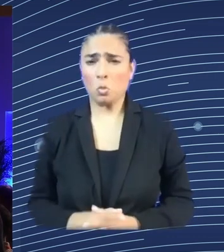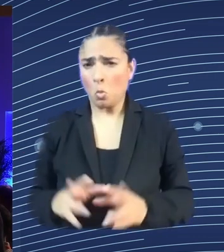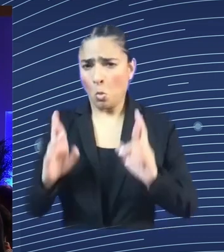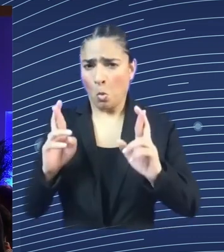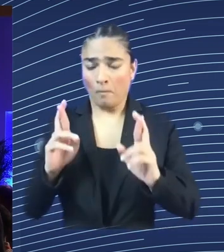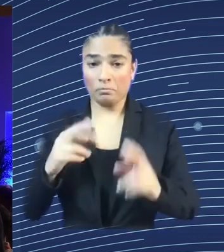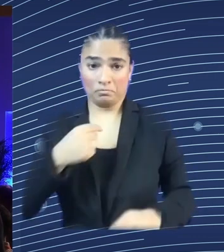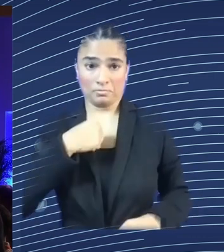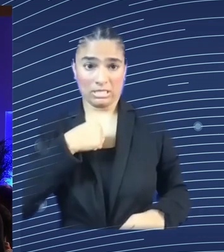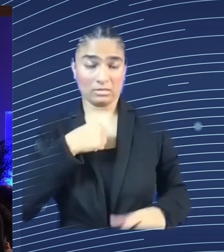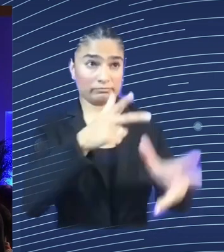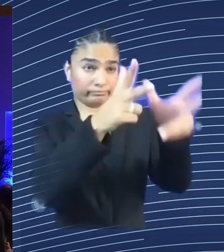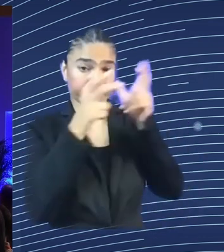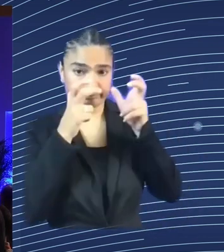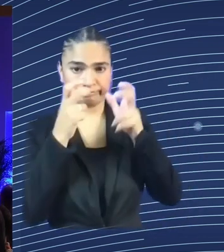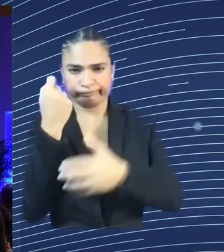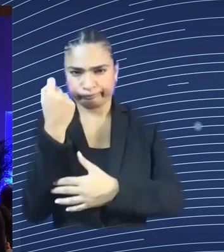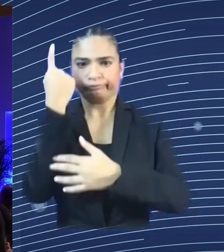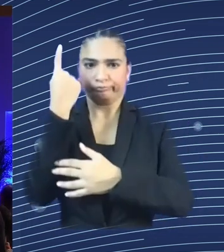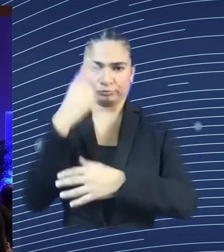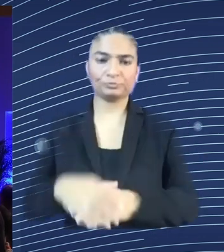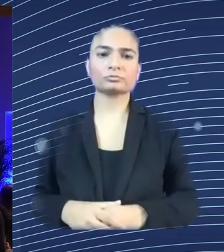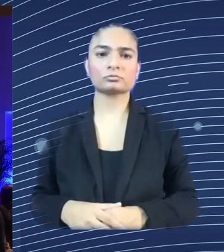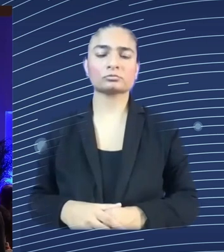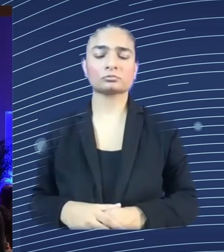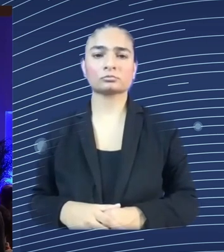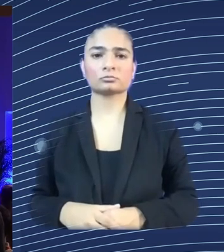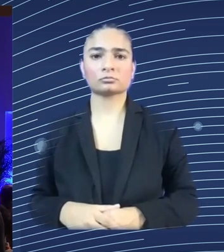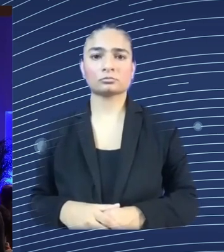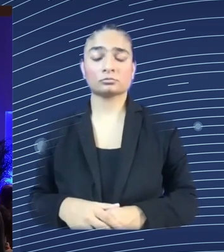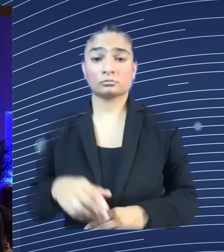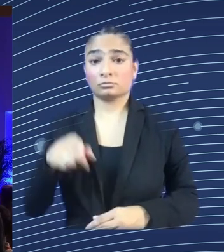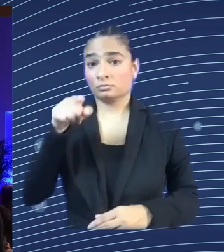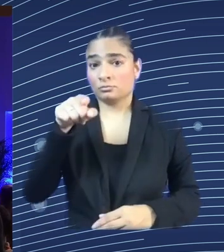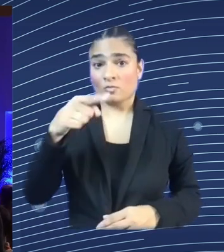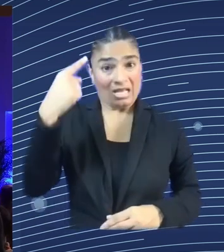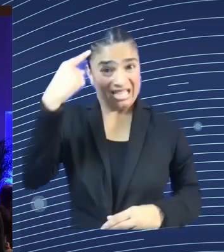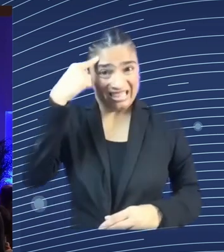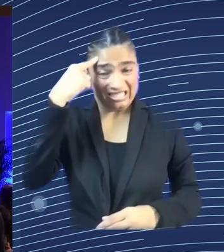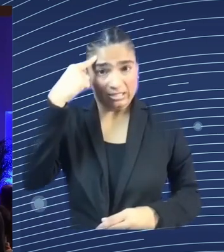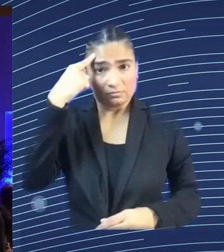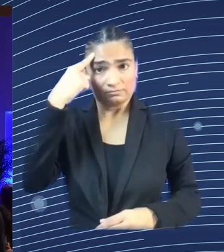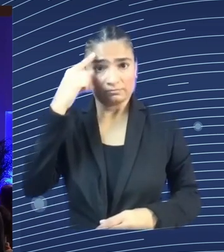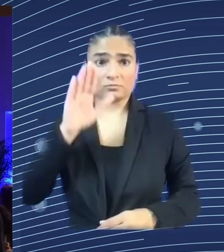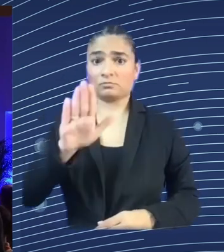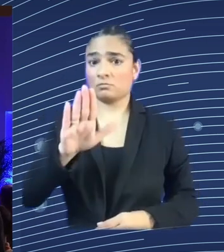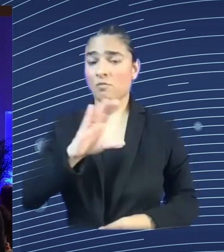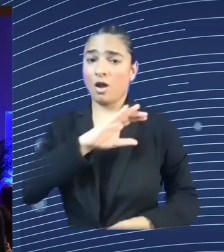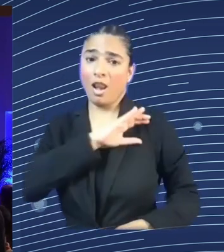clients are also interested in using your AI just as a way of showing